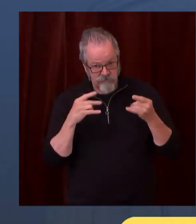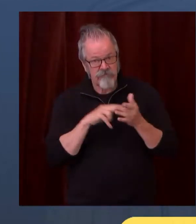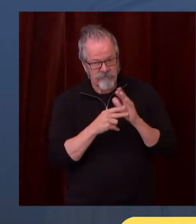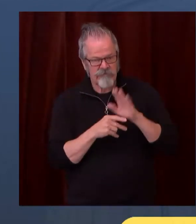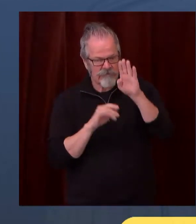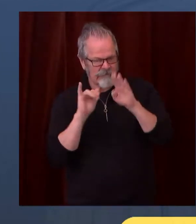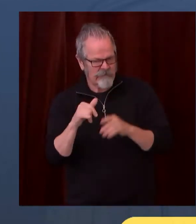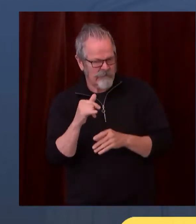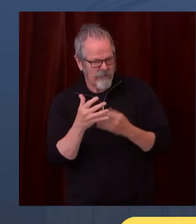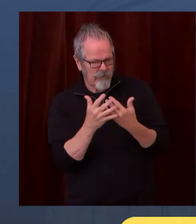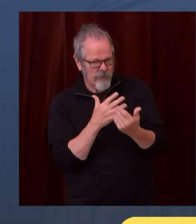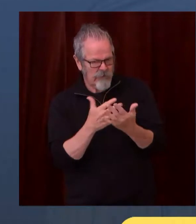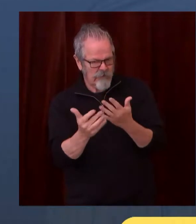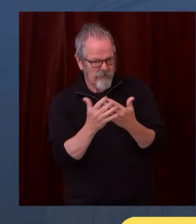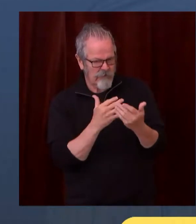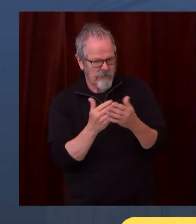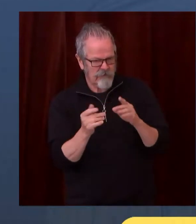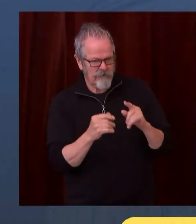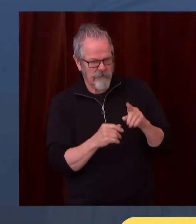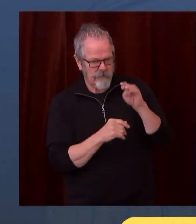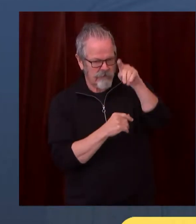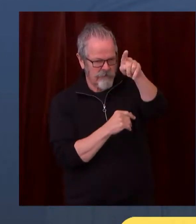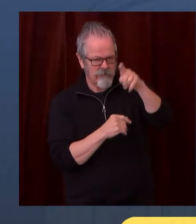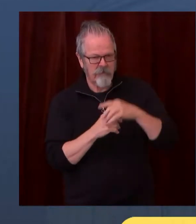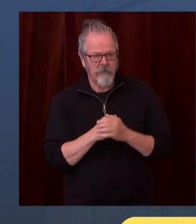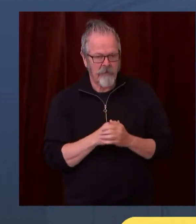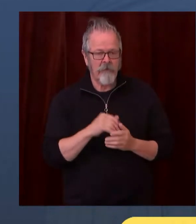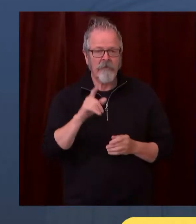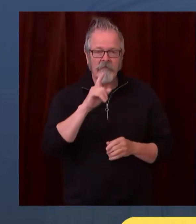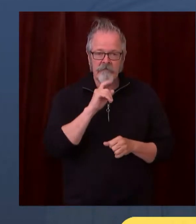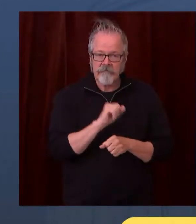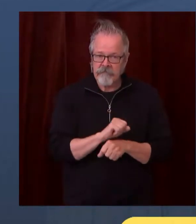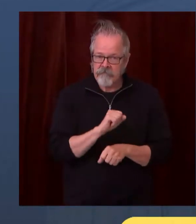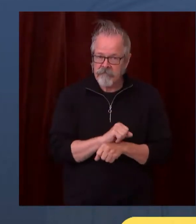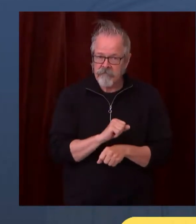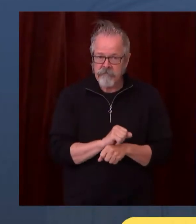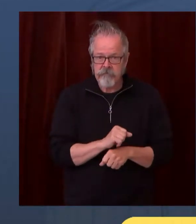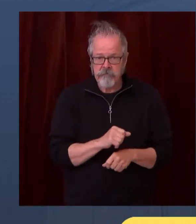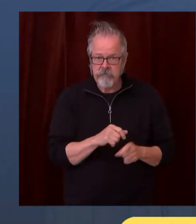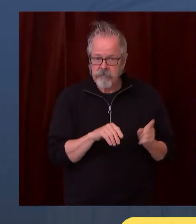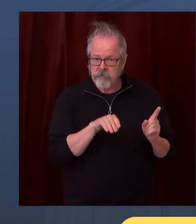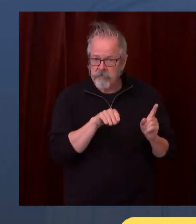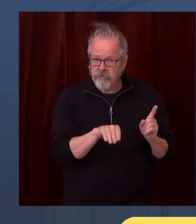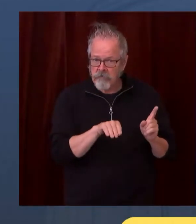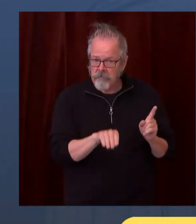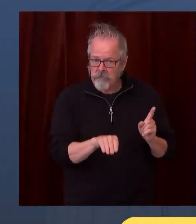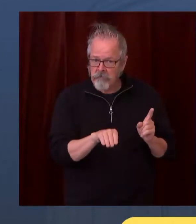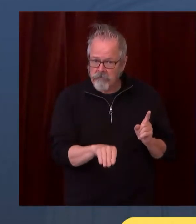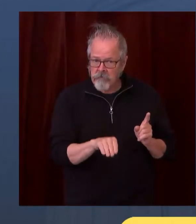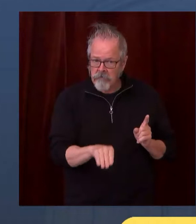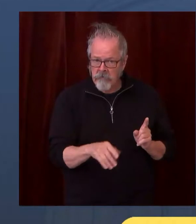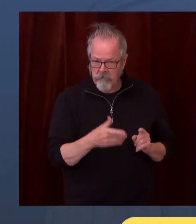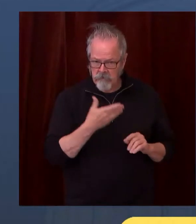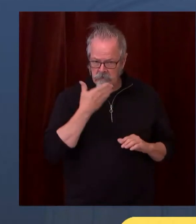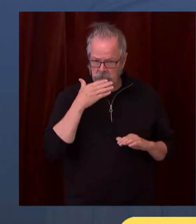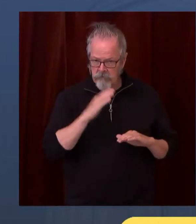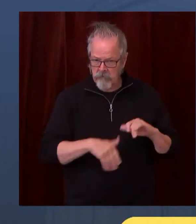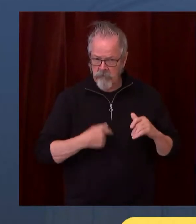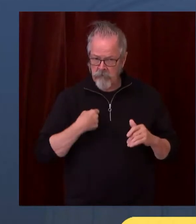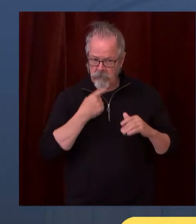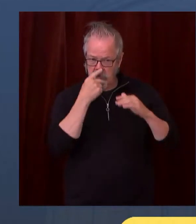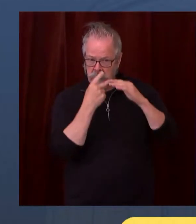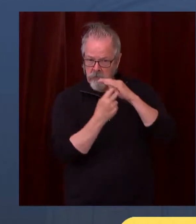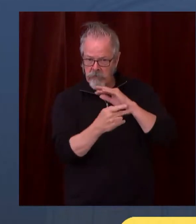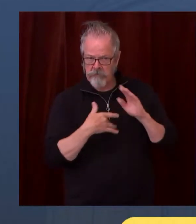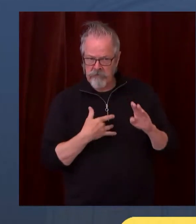whereas they were predicted in the gray band to have gone up significantly, had the R0 stayed as it